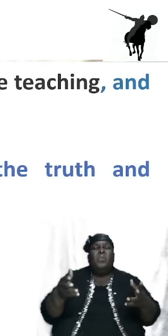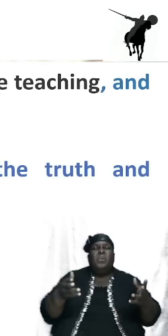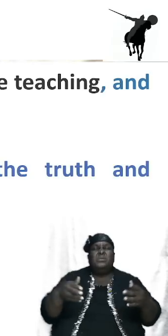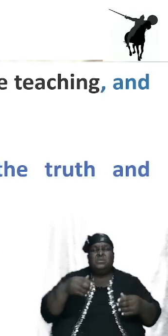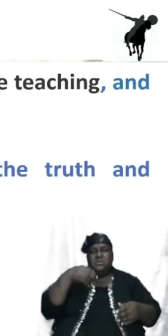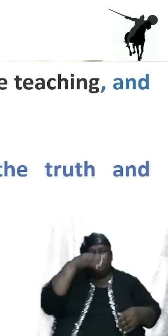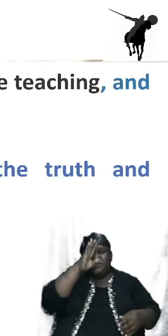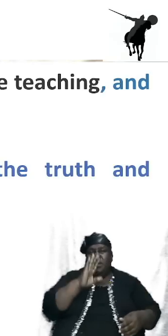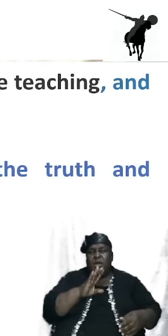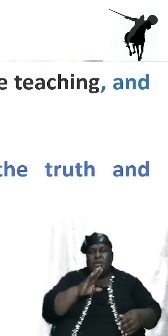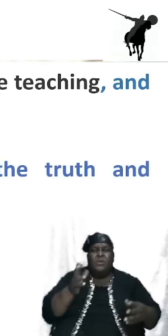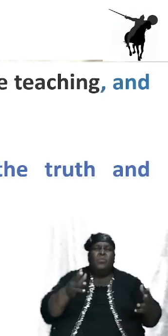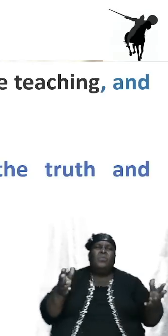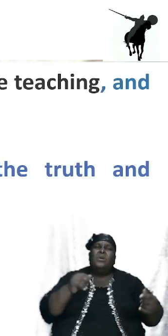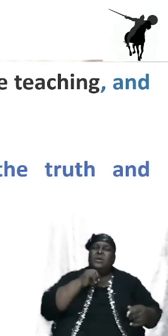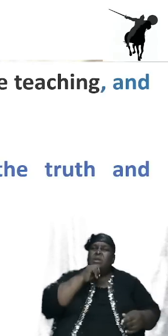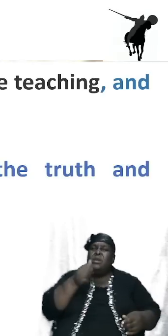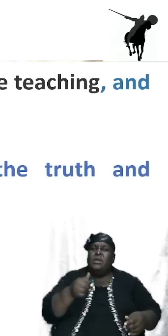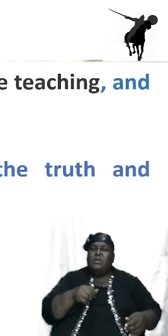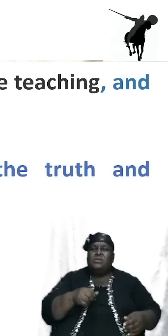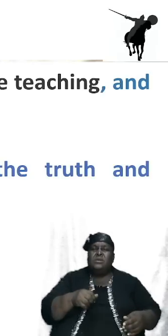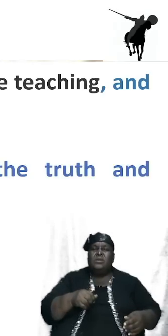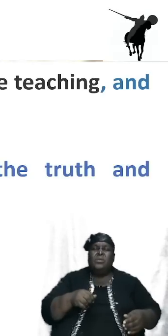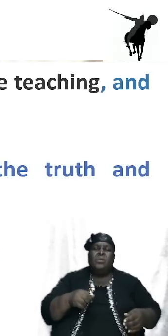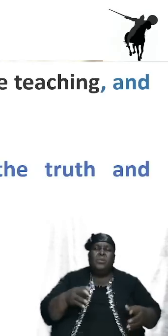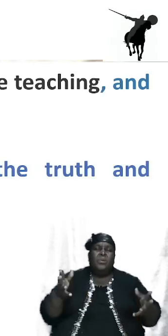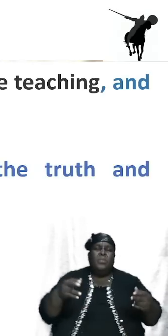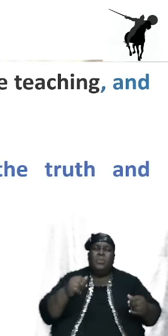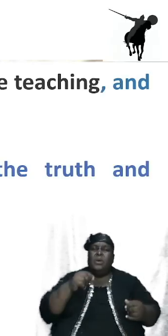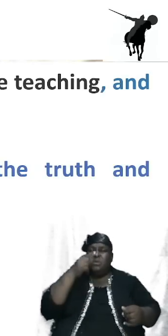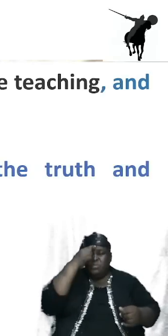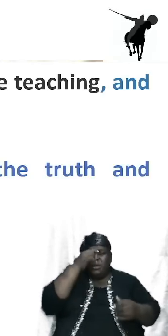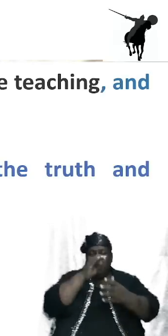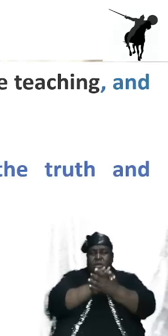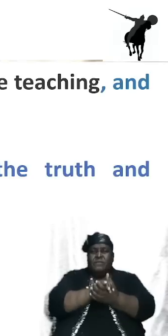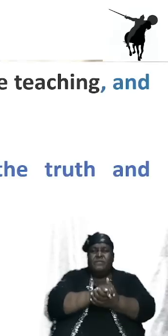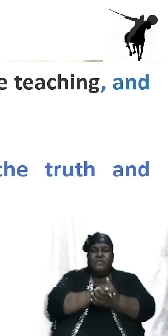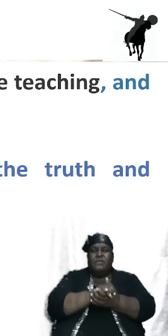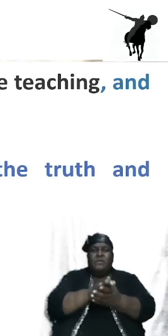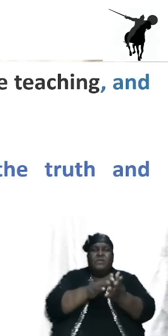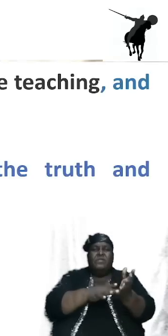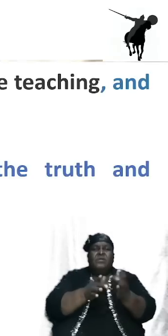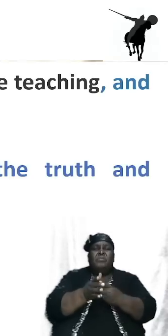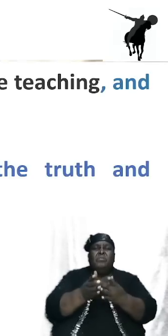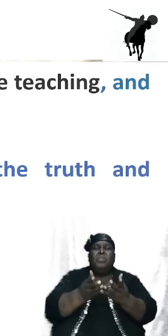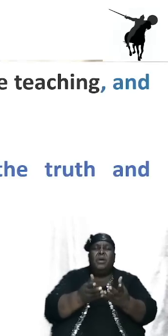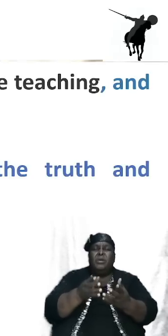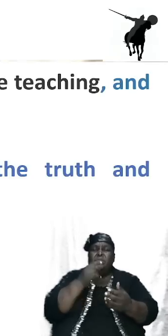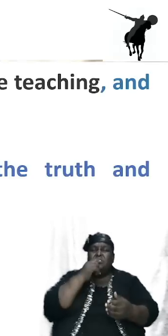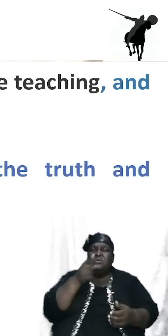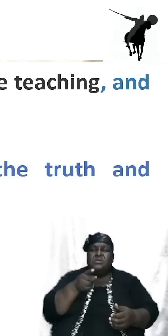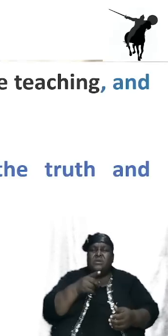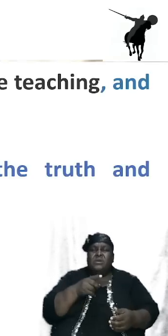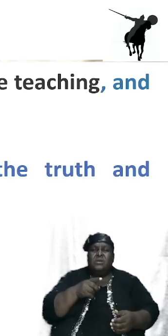sharper because of what we believe. And if you don't believe it, the Bible itself is biased towards sound